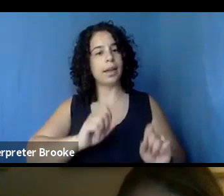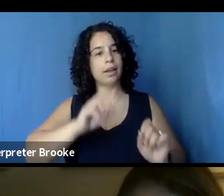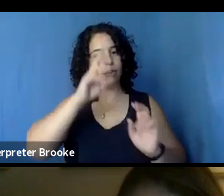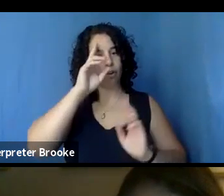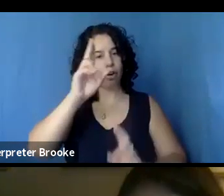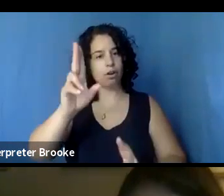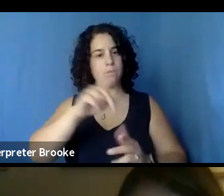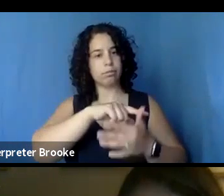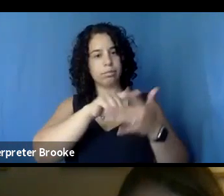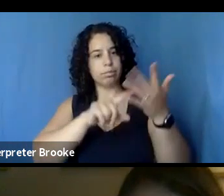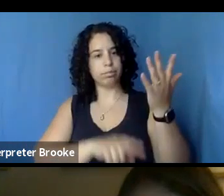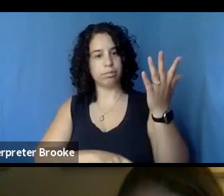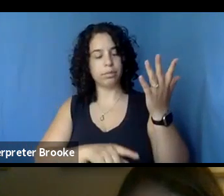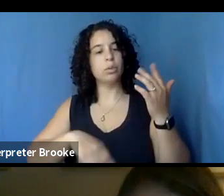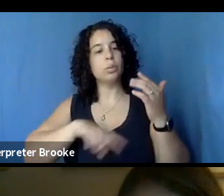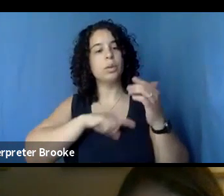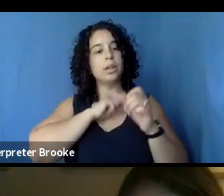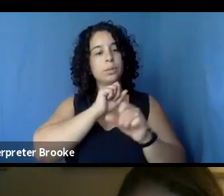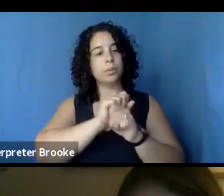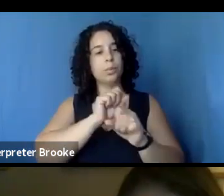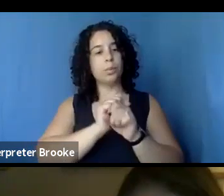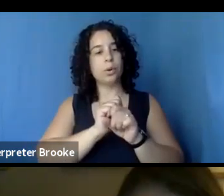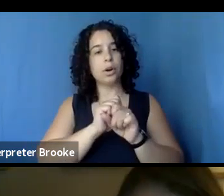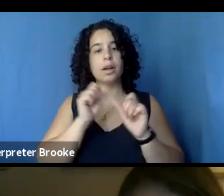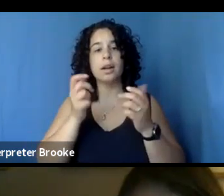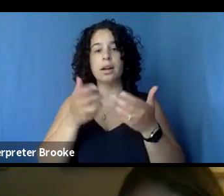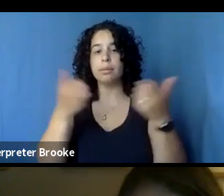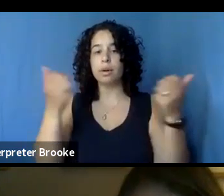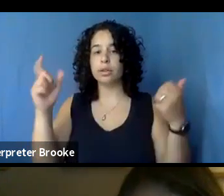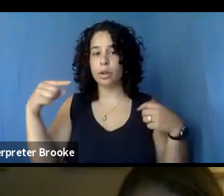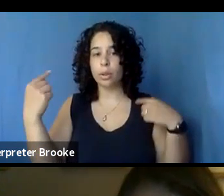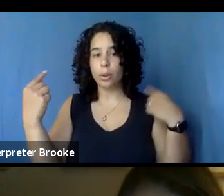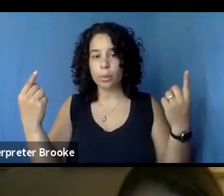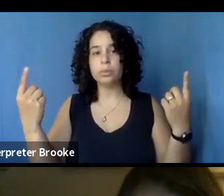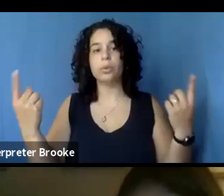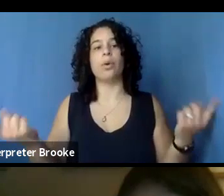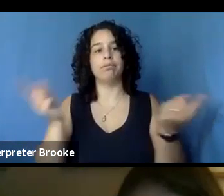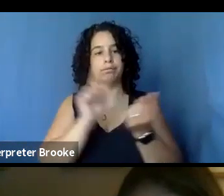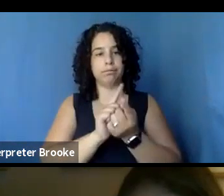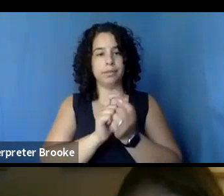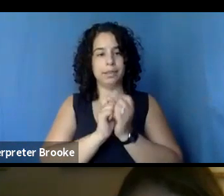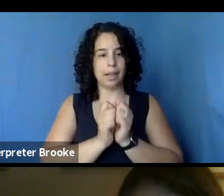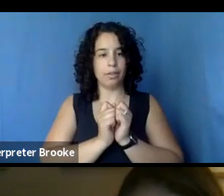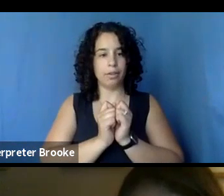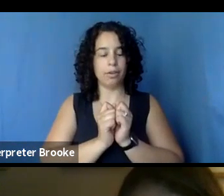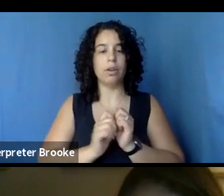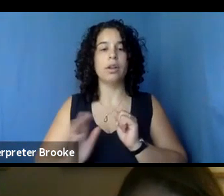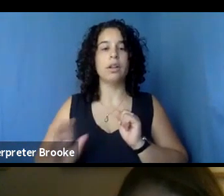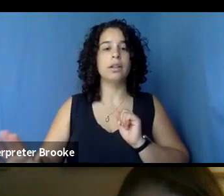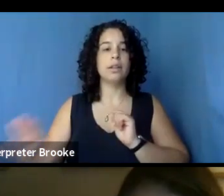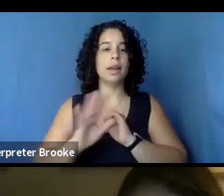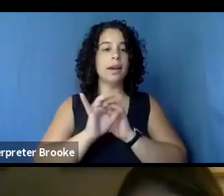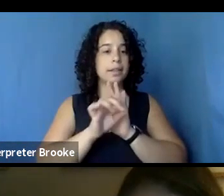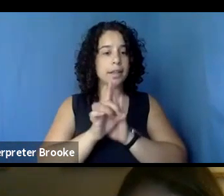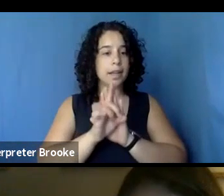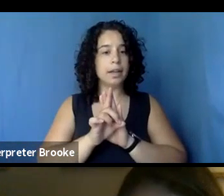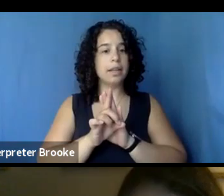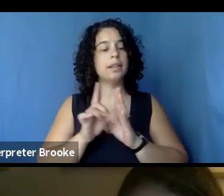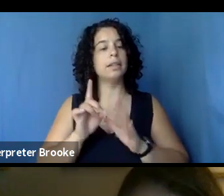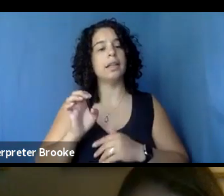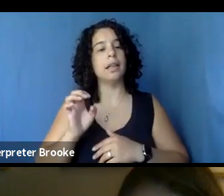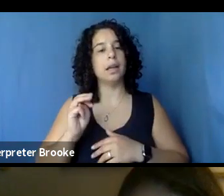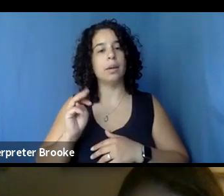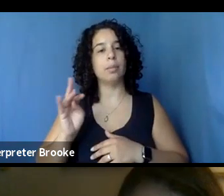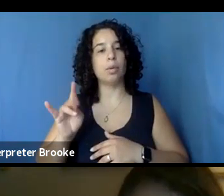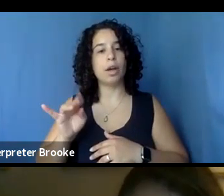which allow us to work apart and together with others whose identities and embodiments and histories are closer to our